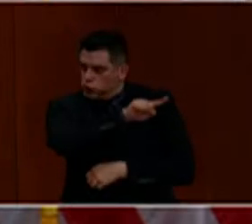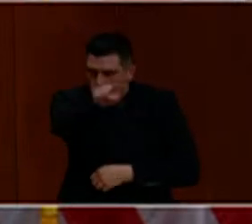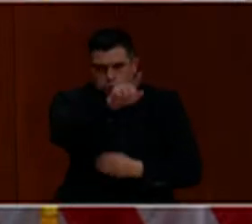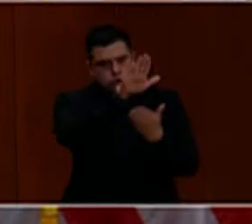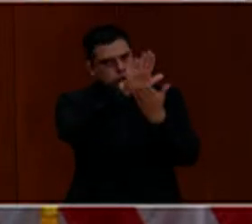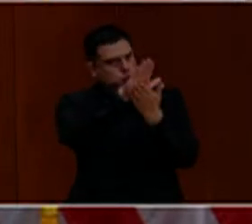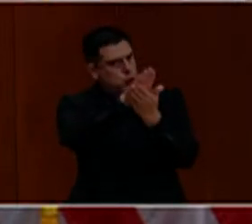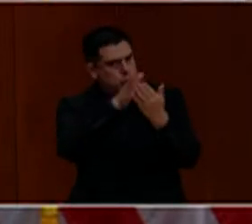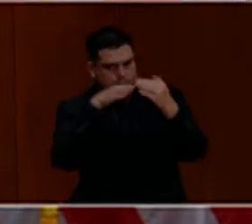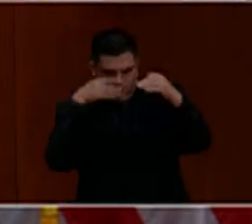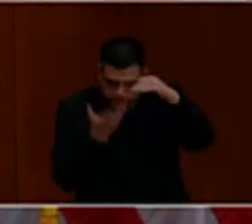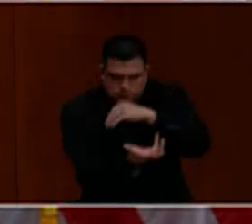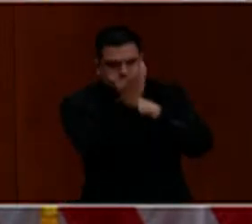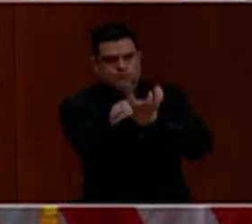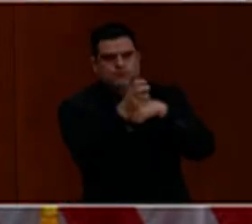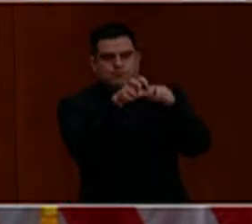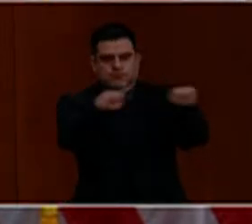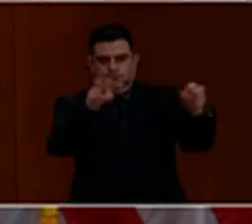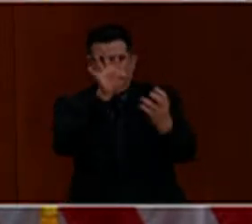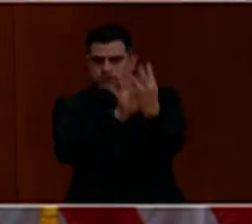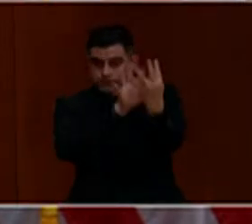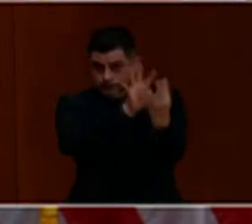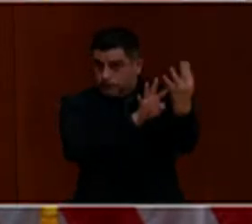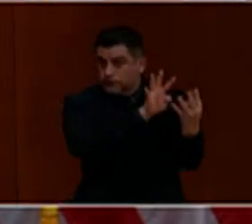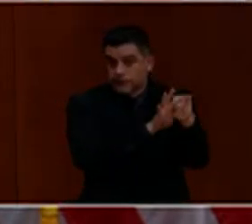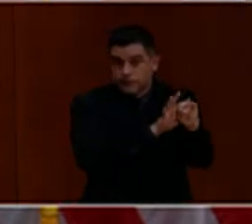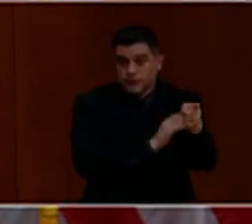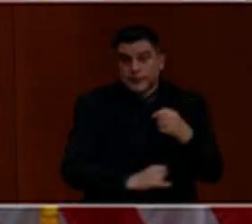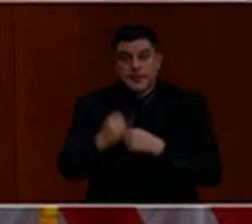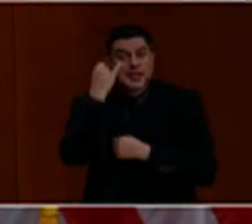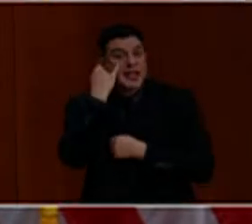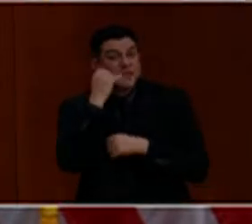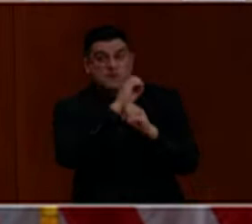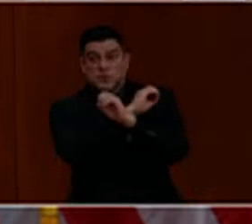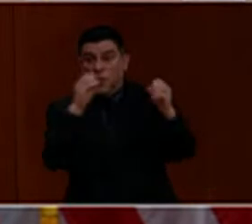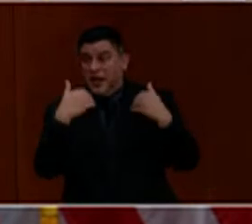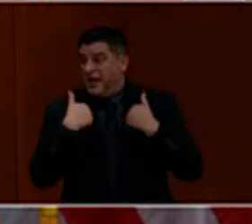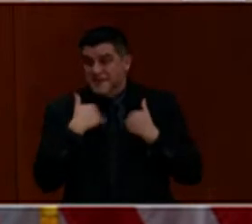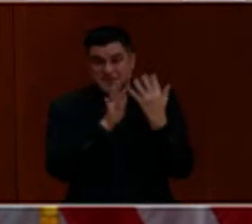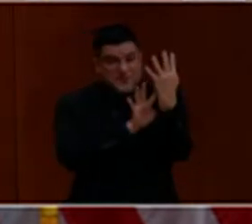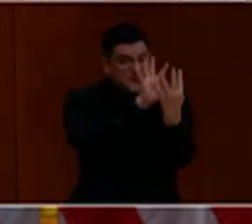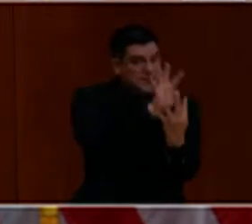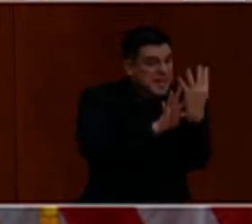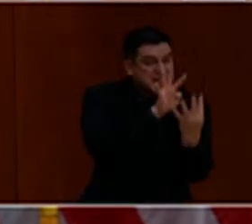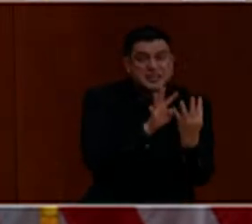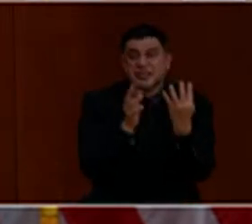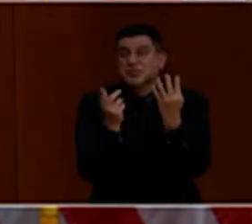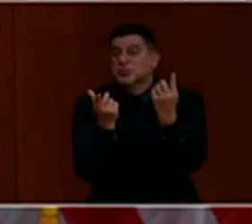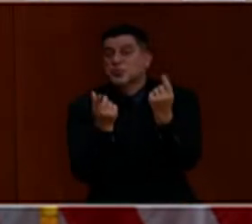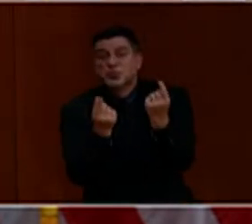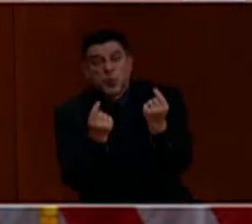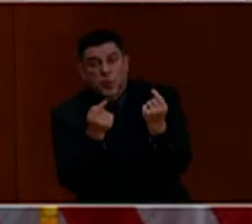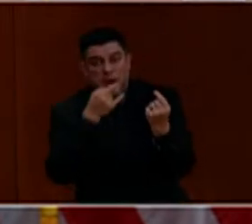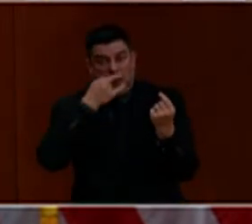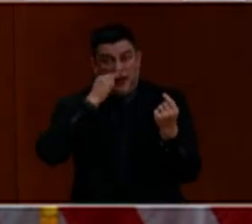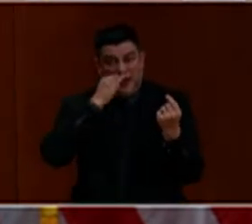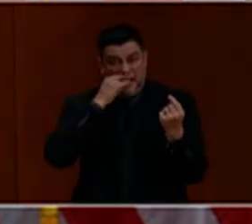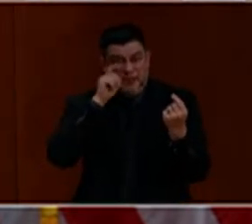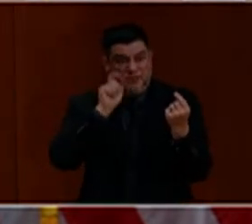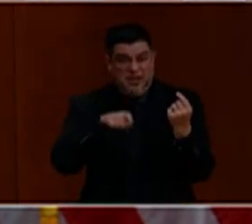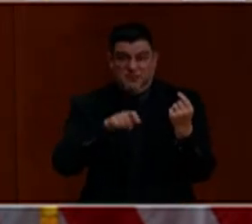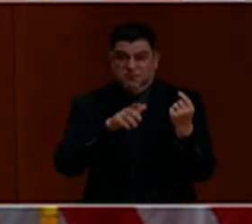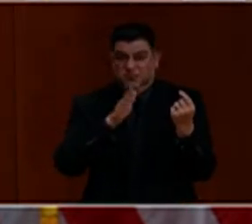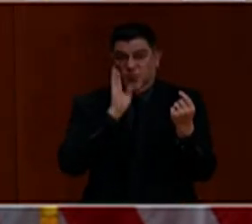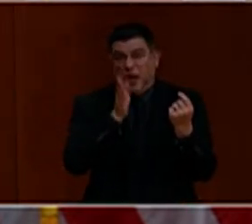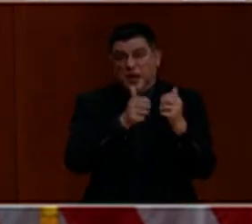that in-person instruction. And we've had a long delay, and to do it even more when some of the kids